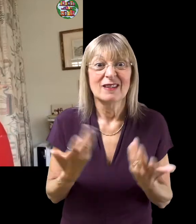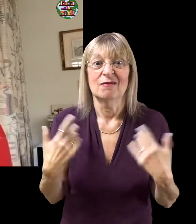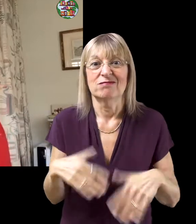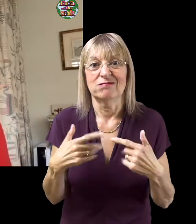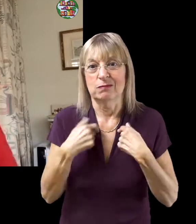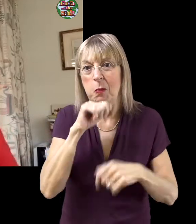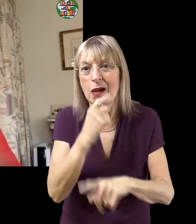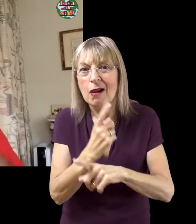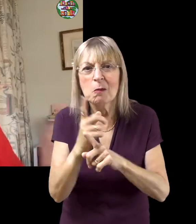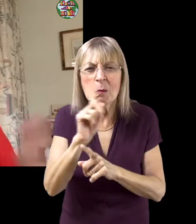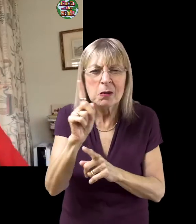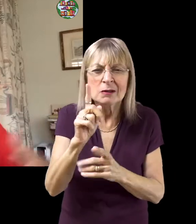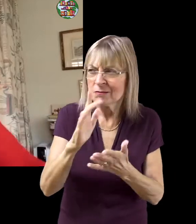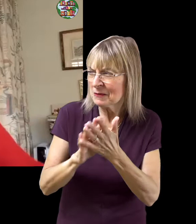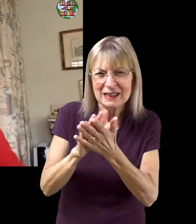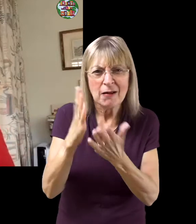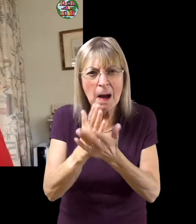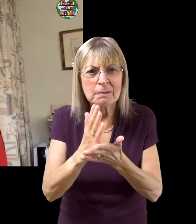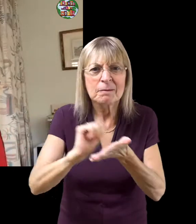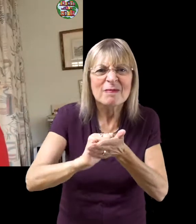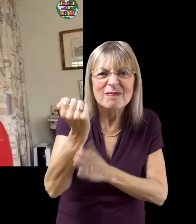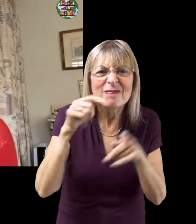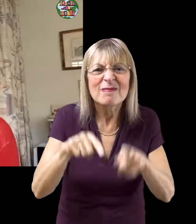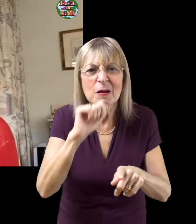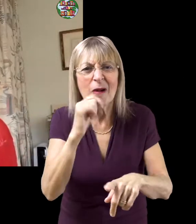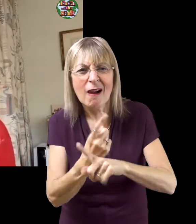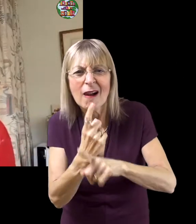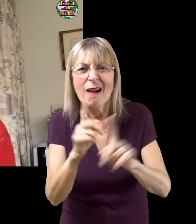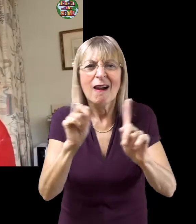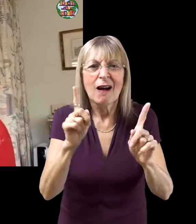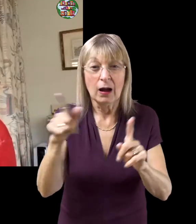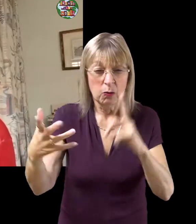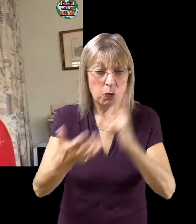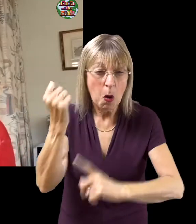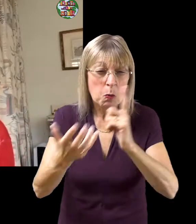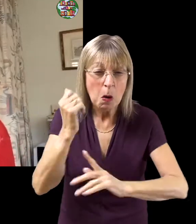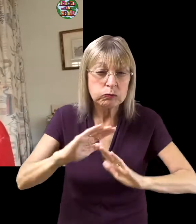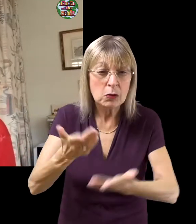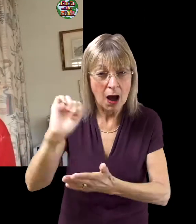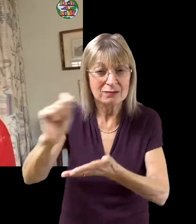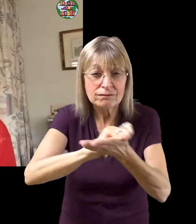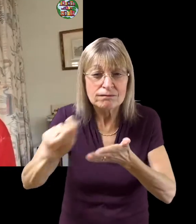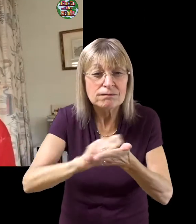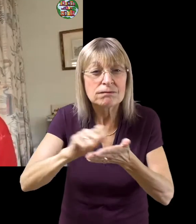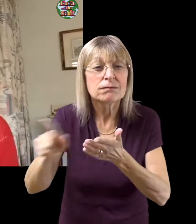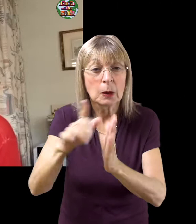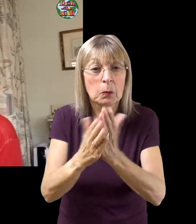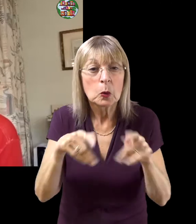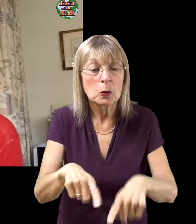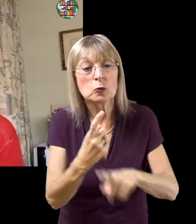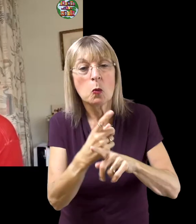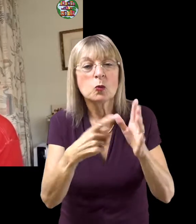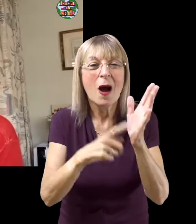languages. We're going to talk a bit about what that means to be published in lots of different languages. And she's won countless prizes for her work, including for